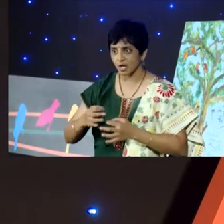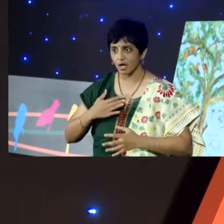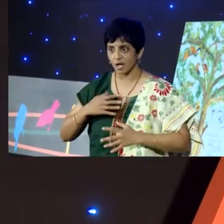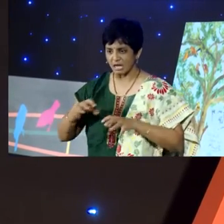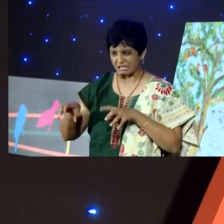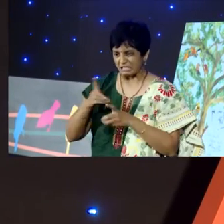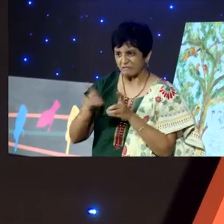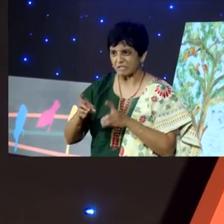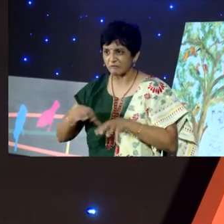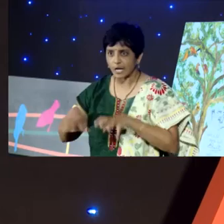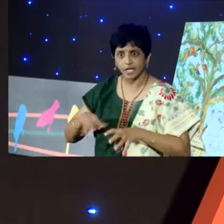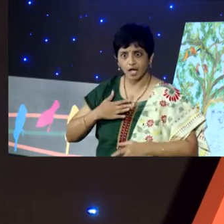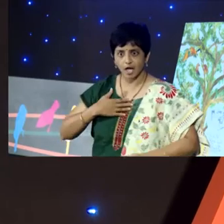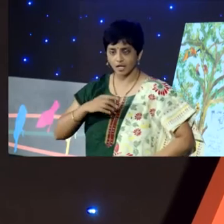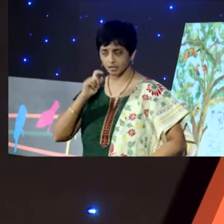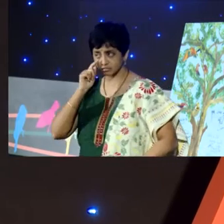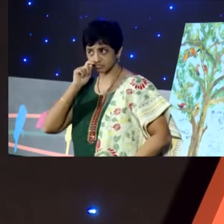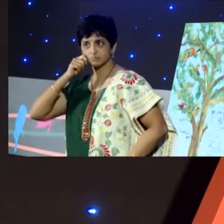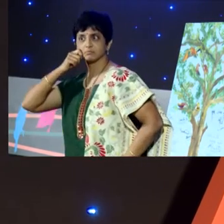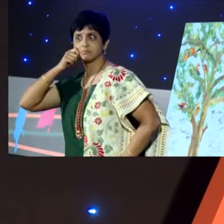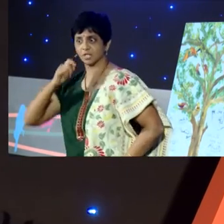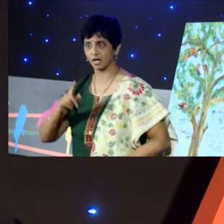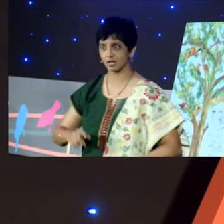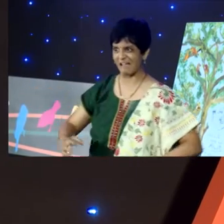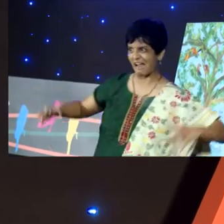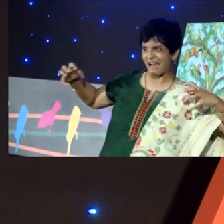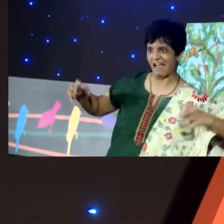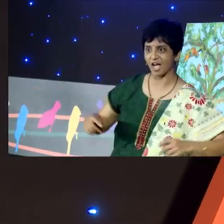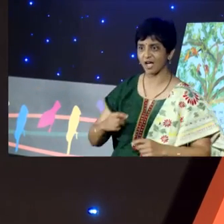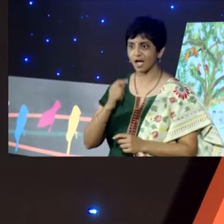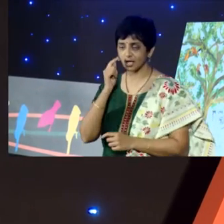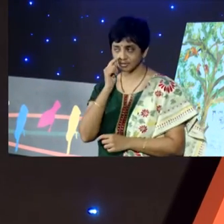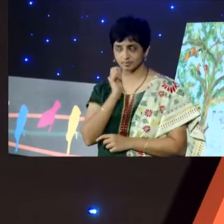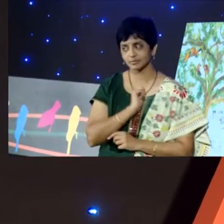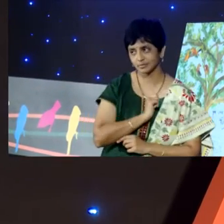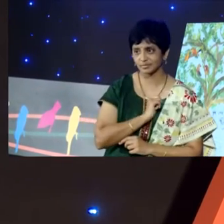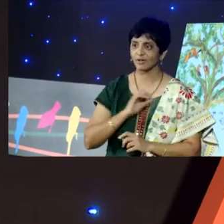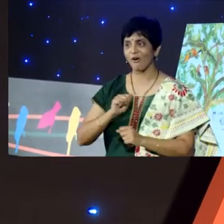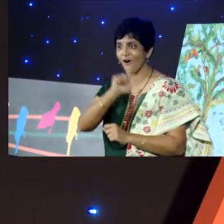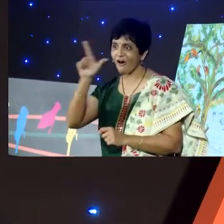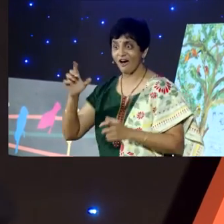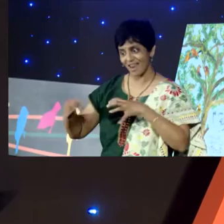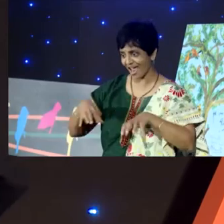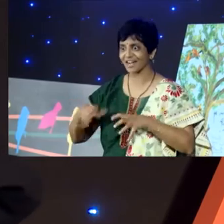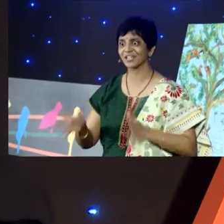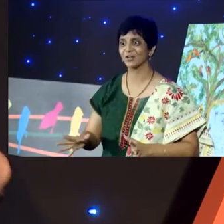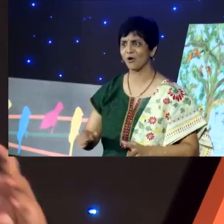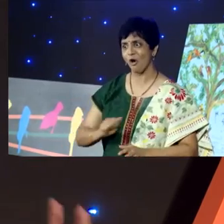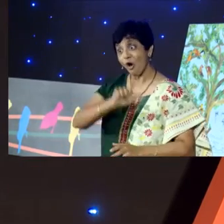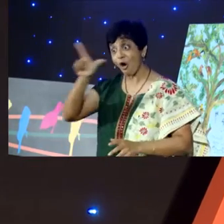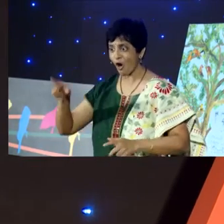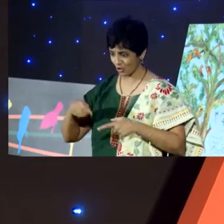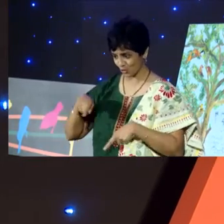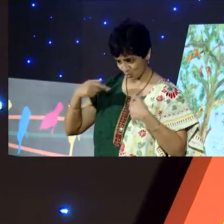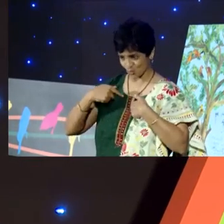are Sita, and you are Ravan. And it's one person playing every